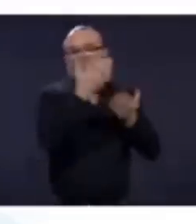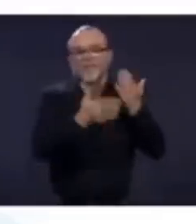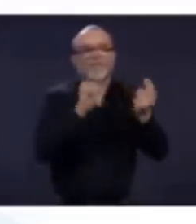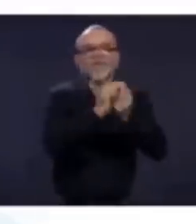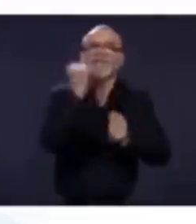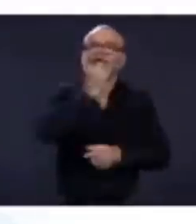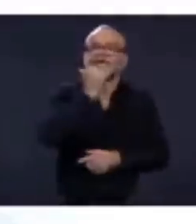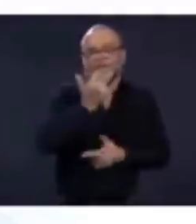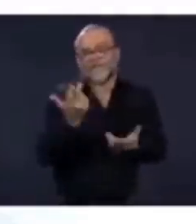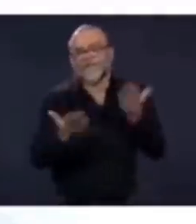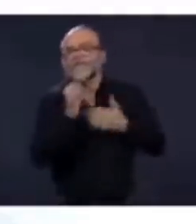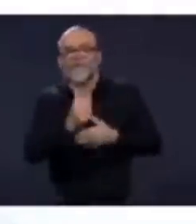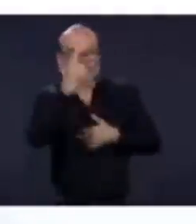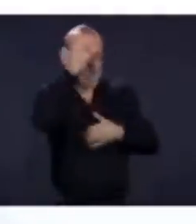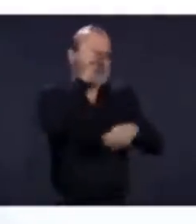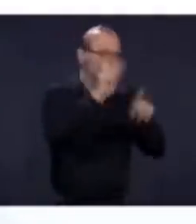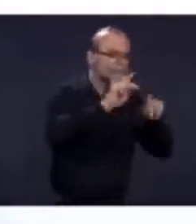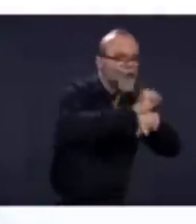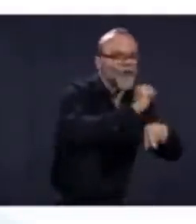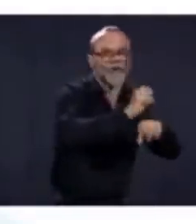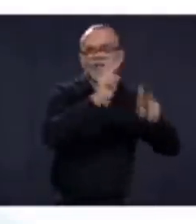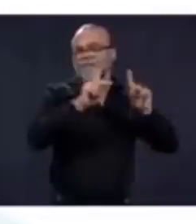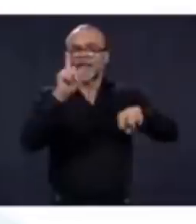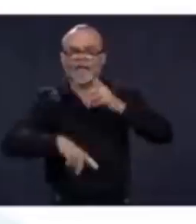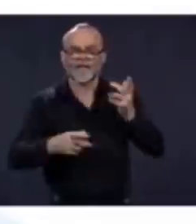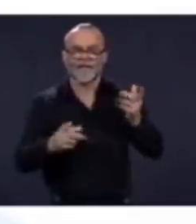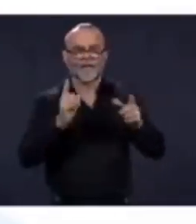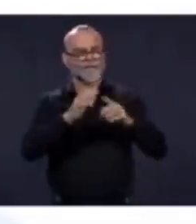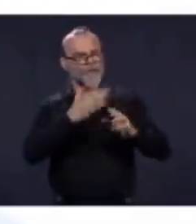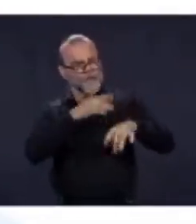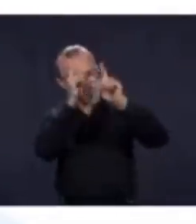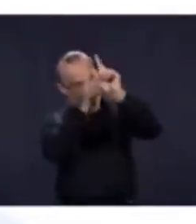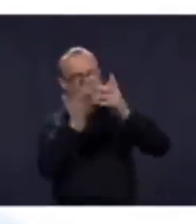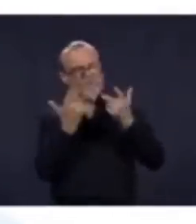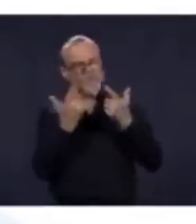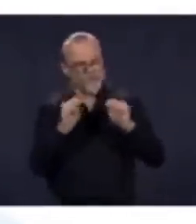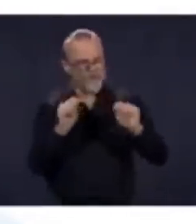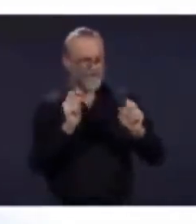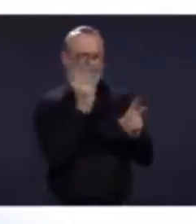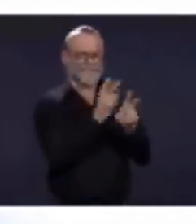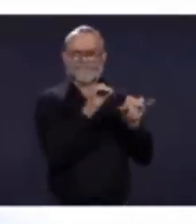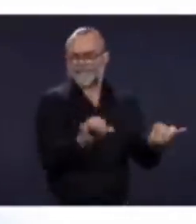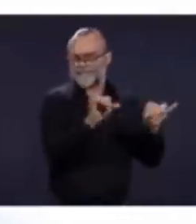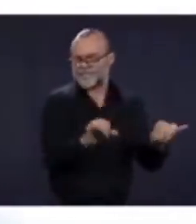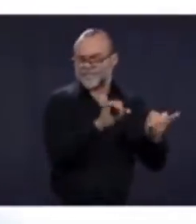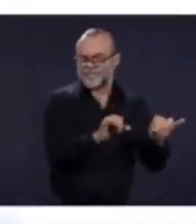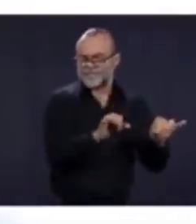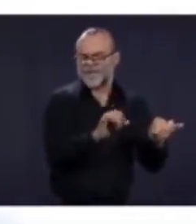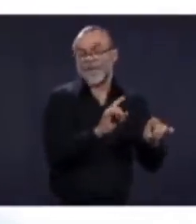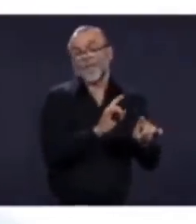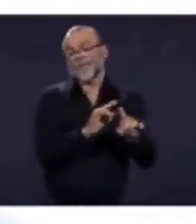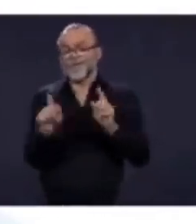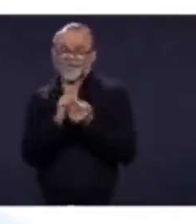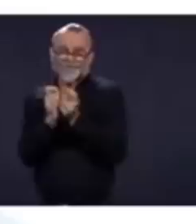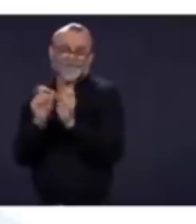everybody has to work and somehow. But you know, try to be as stable as possible. But you can change. You